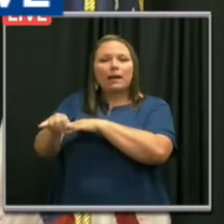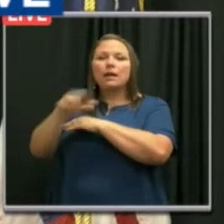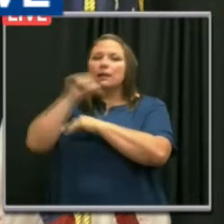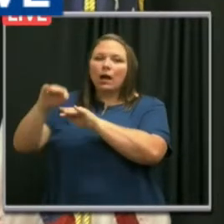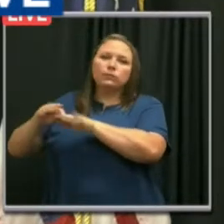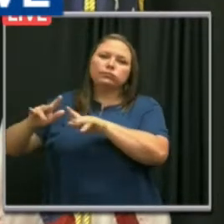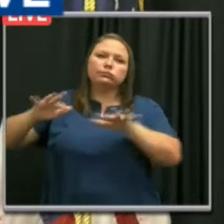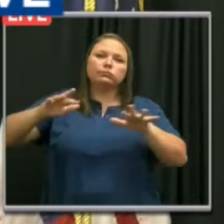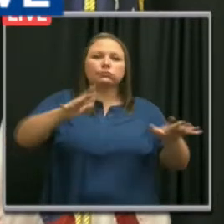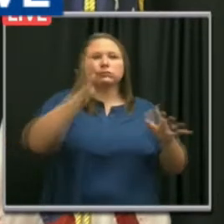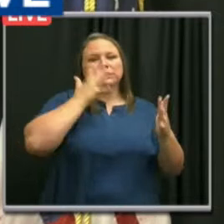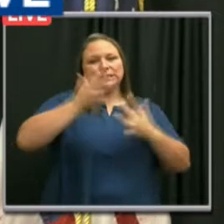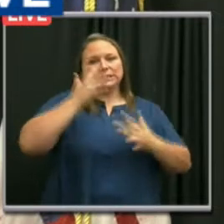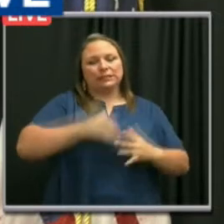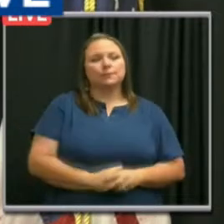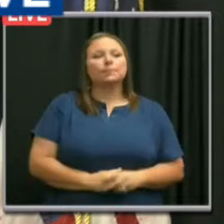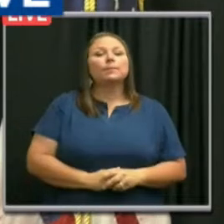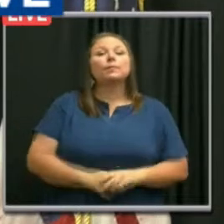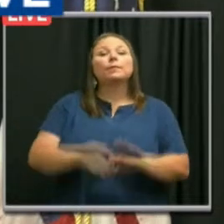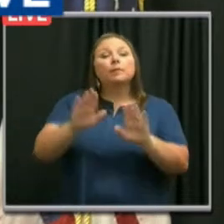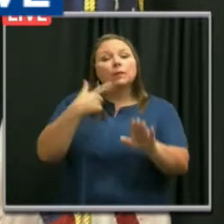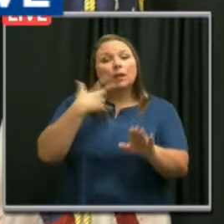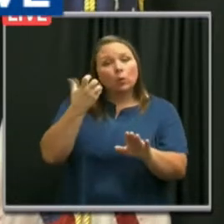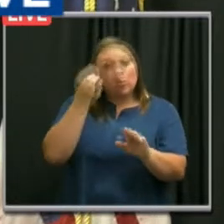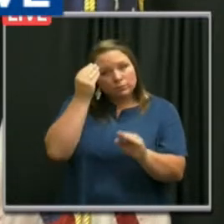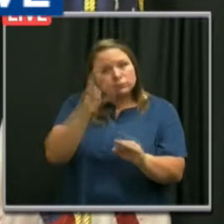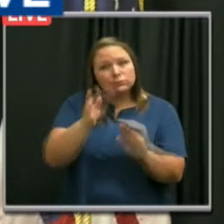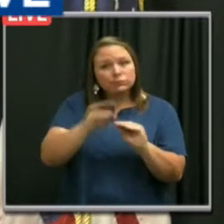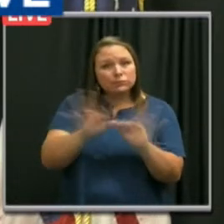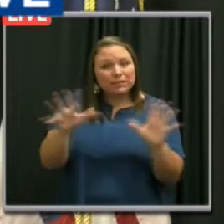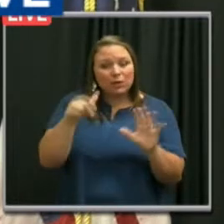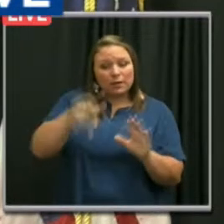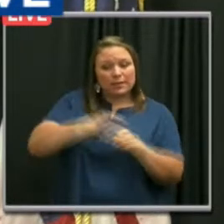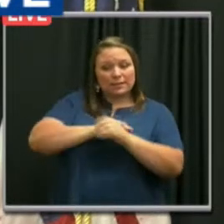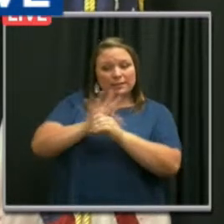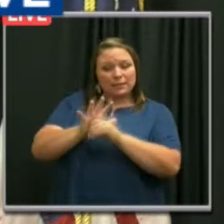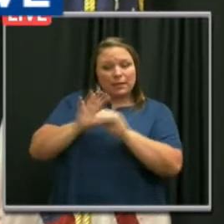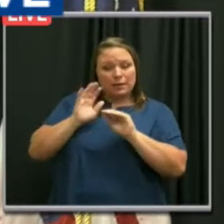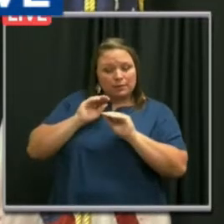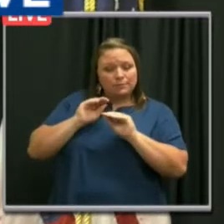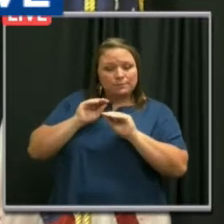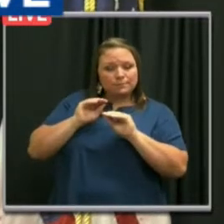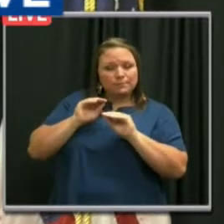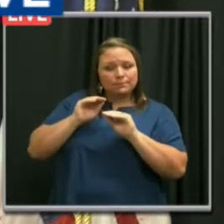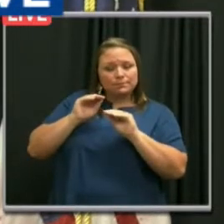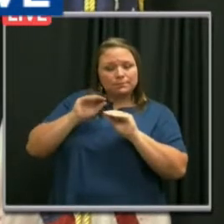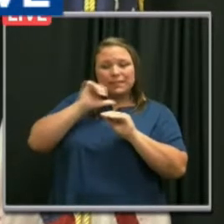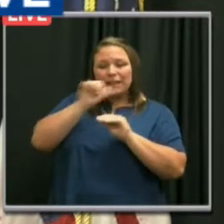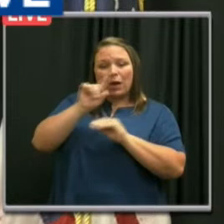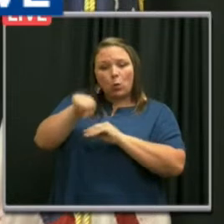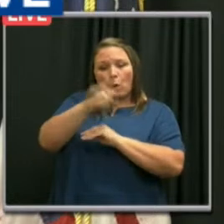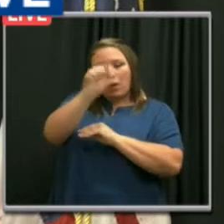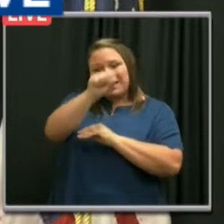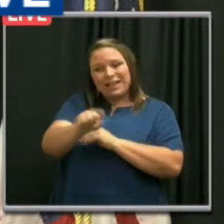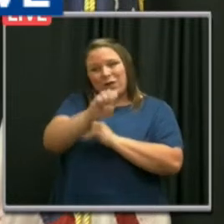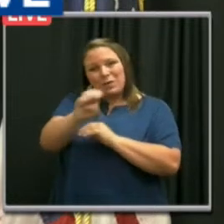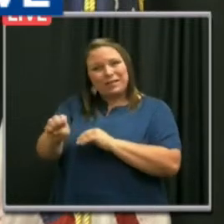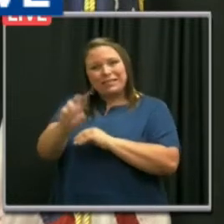disease. Now, I want to be very clear. This pandemic is not a Southeast Nashville